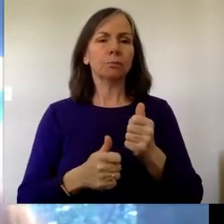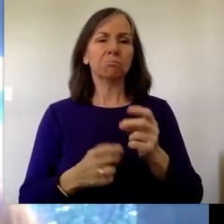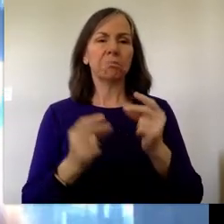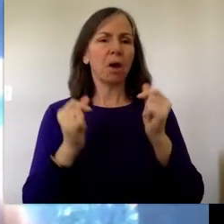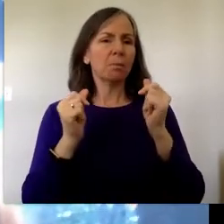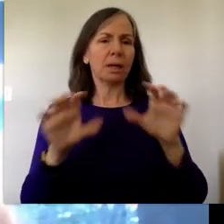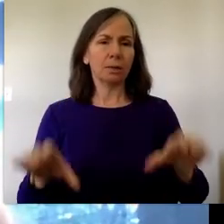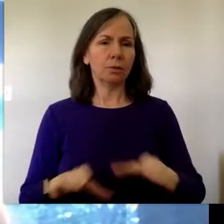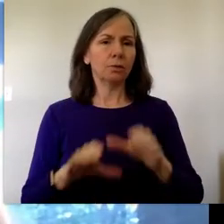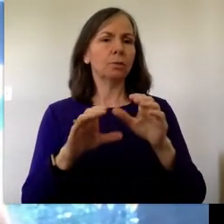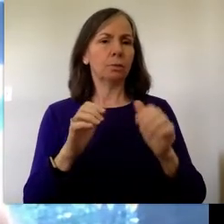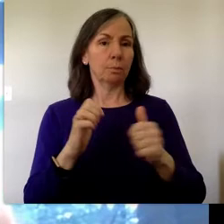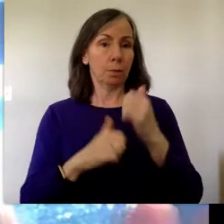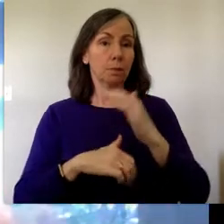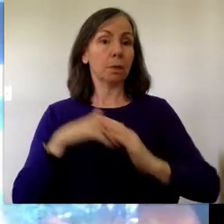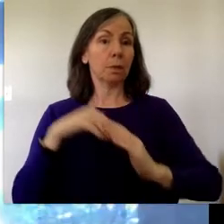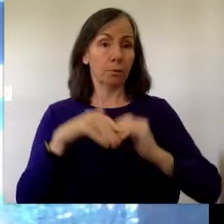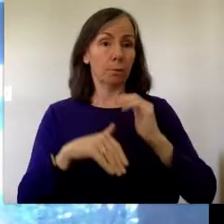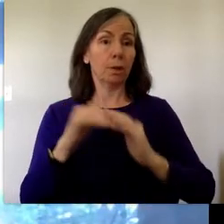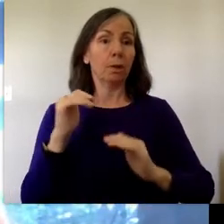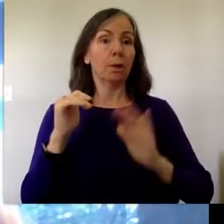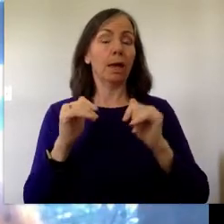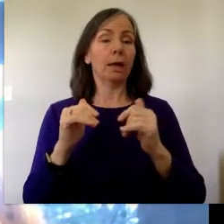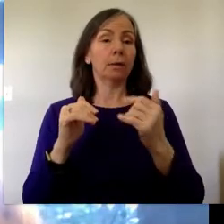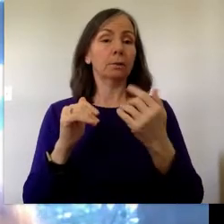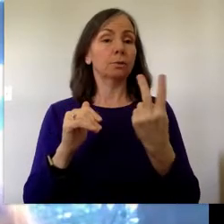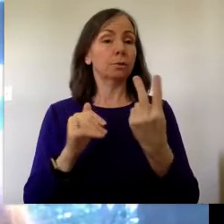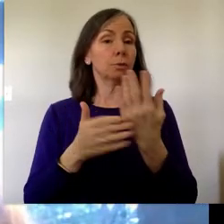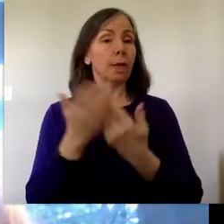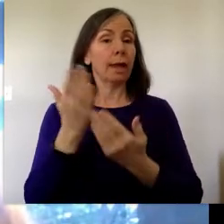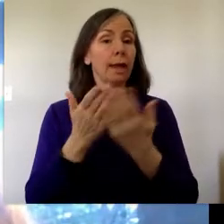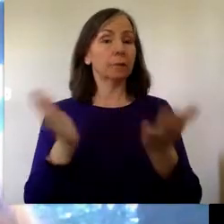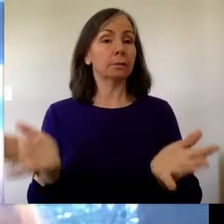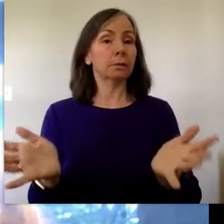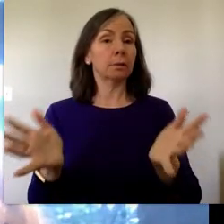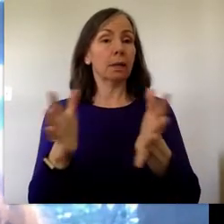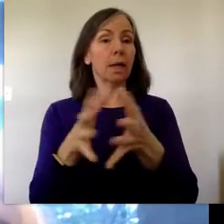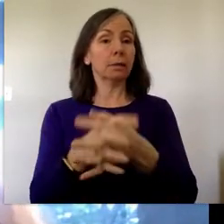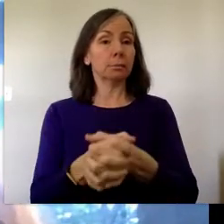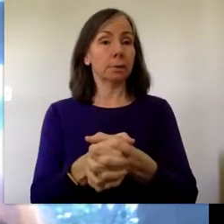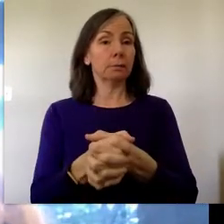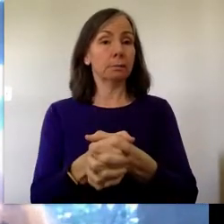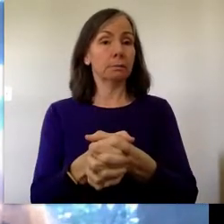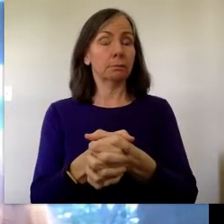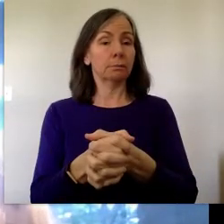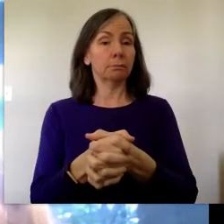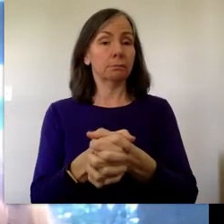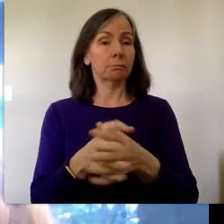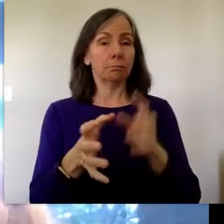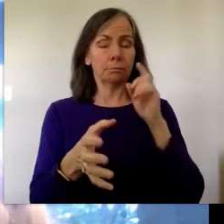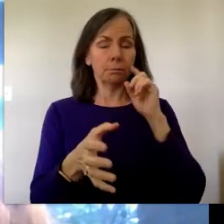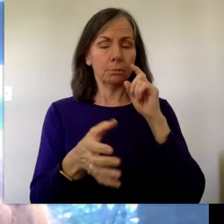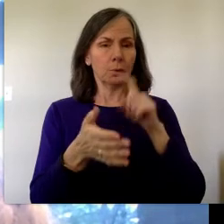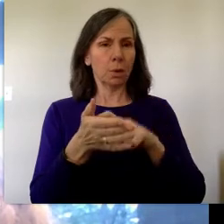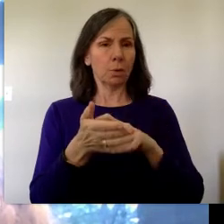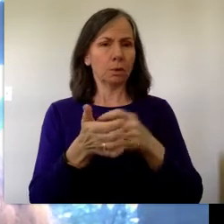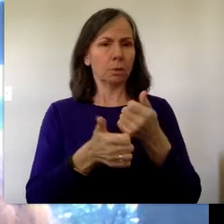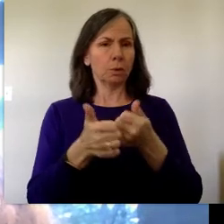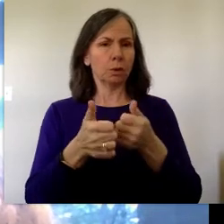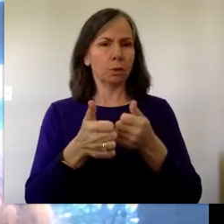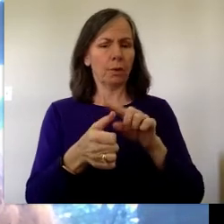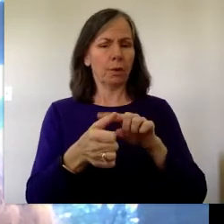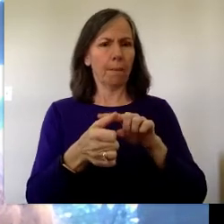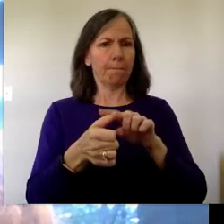just take your two hands and clasp them together like this, and notice which thumb just feels comfortably on